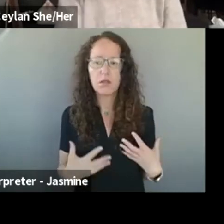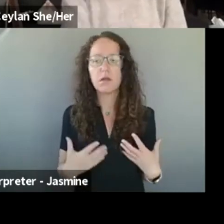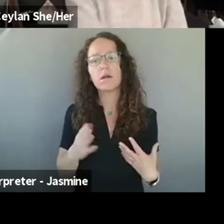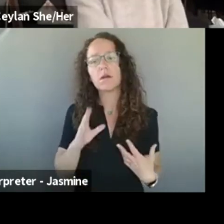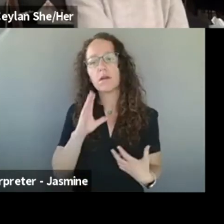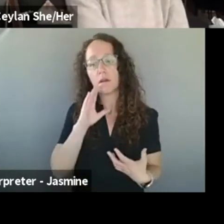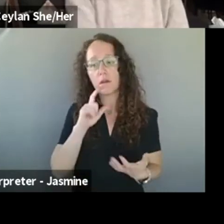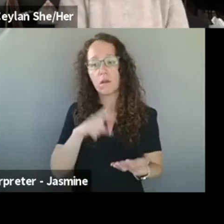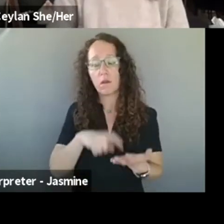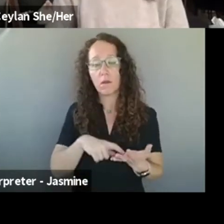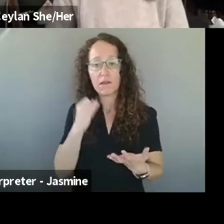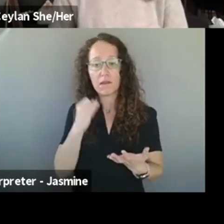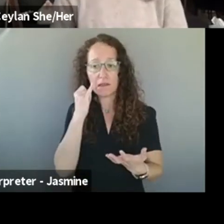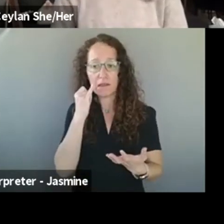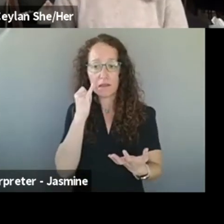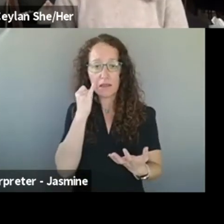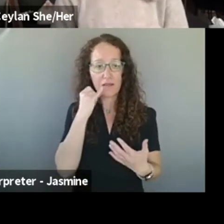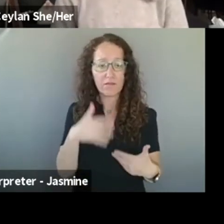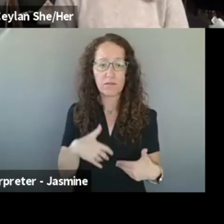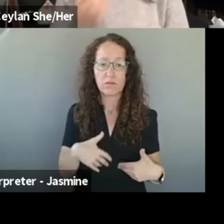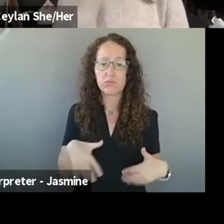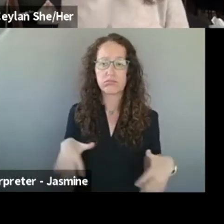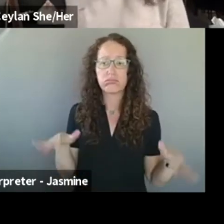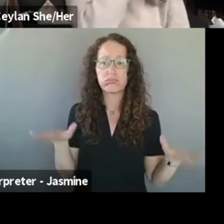and courage in surrender.